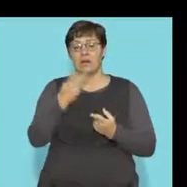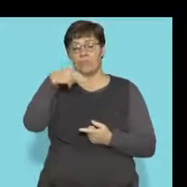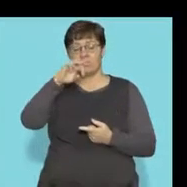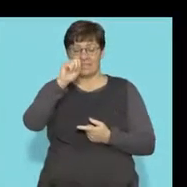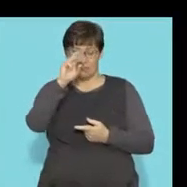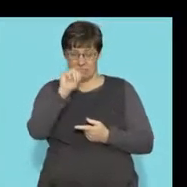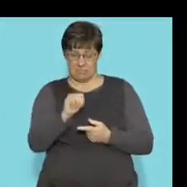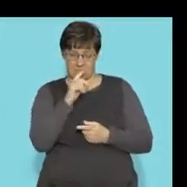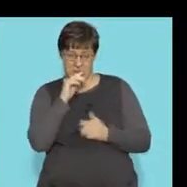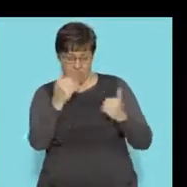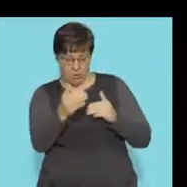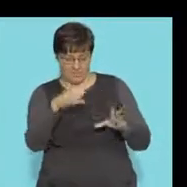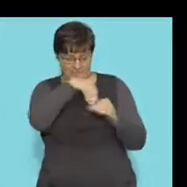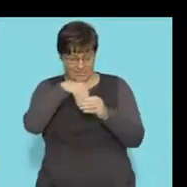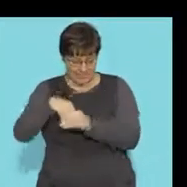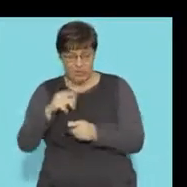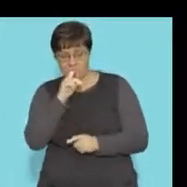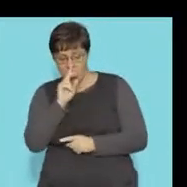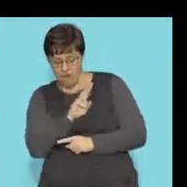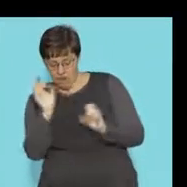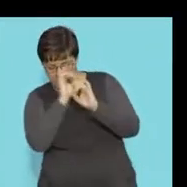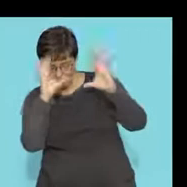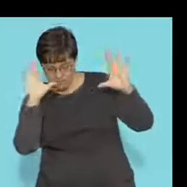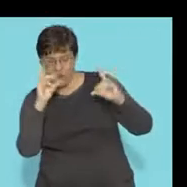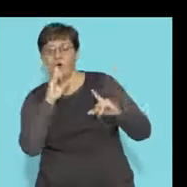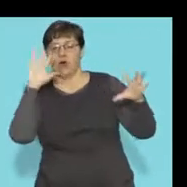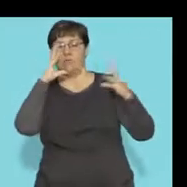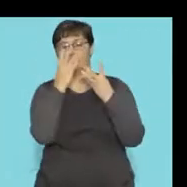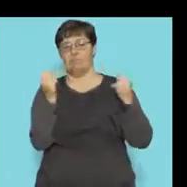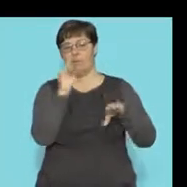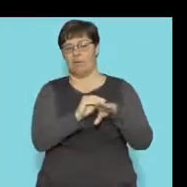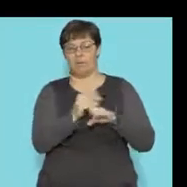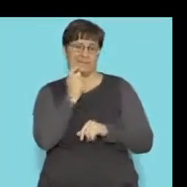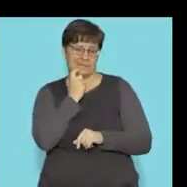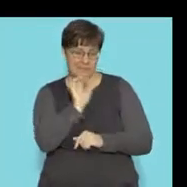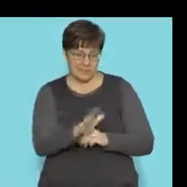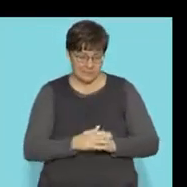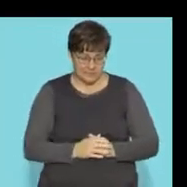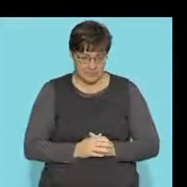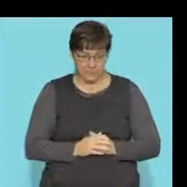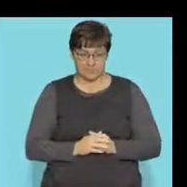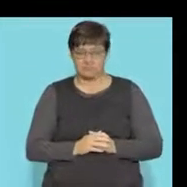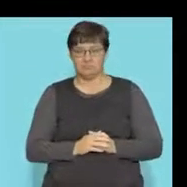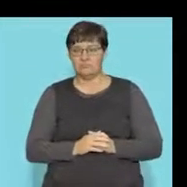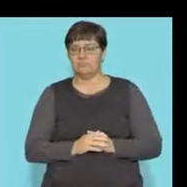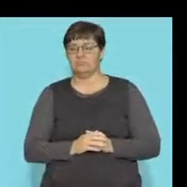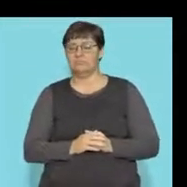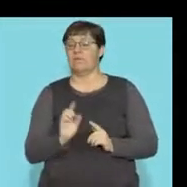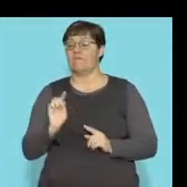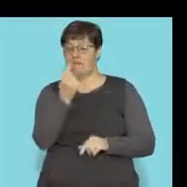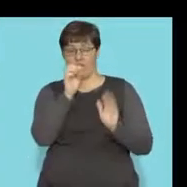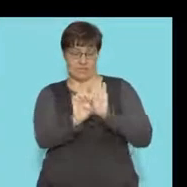the problem, because this will help us solve the questions. Cool, guys, I'm going to go on to the first example.